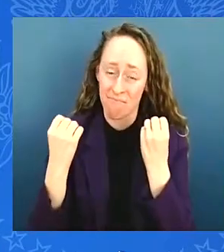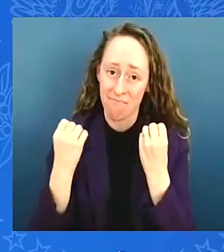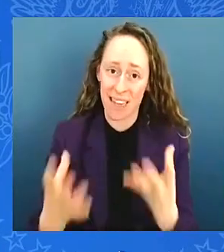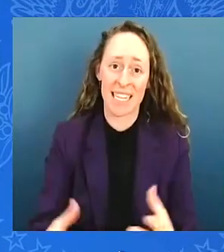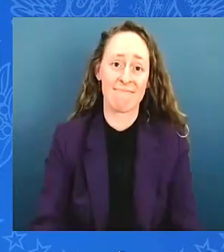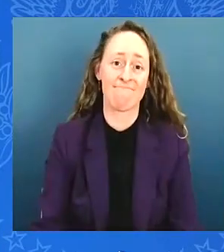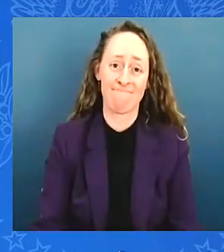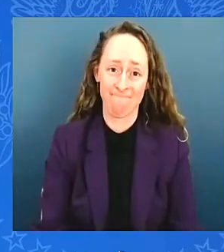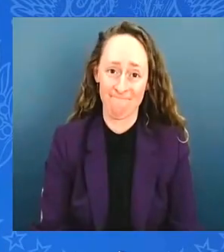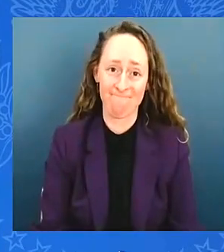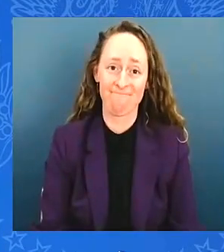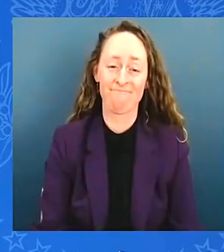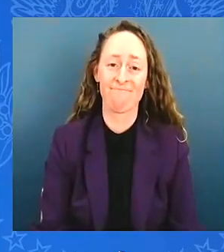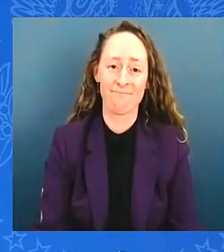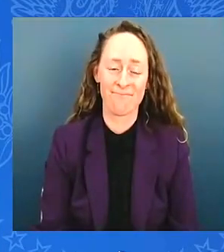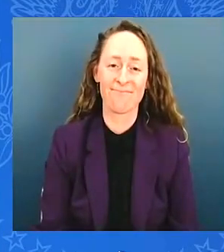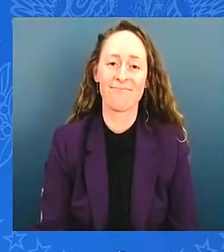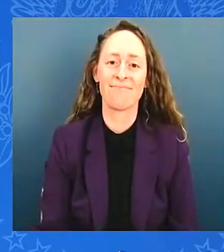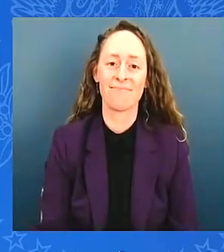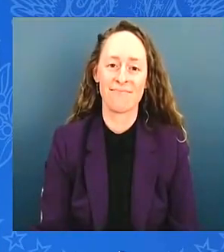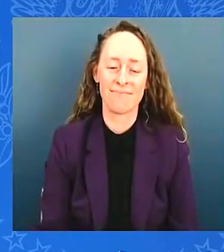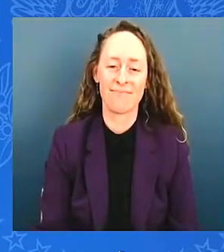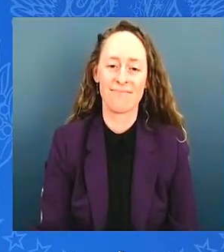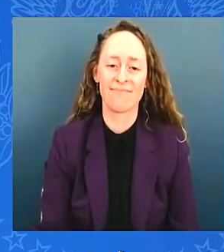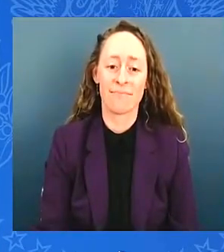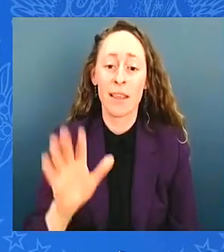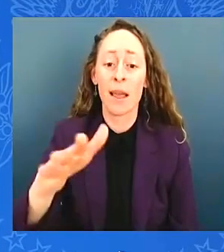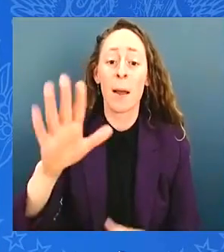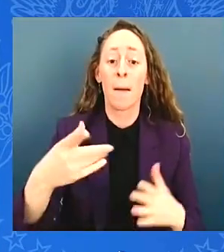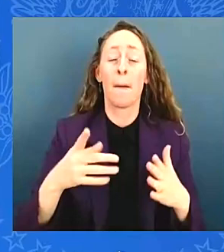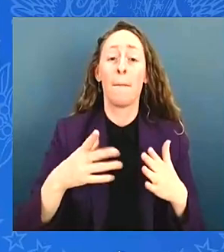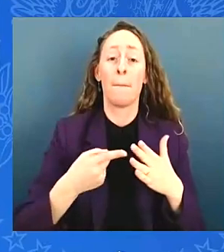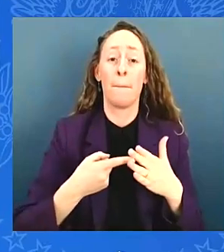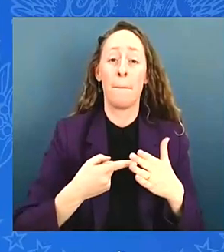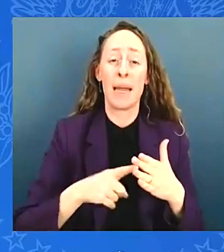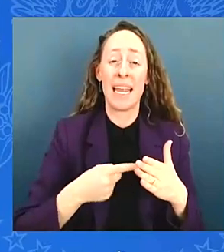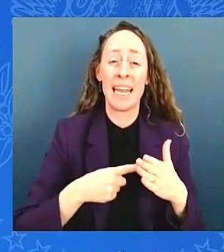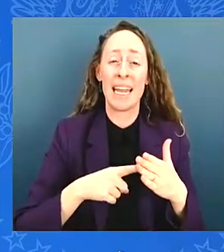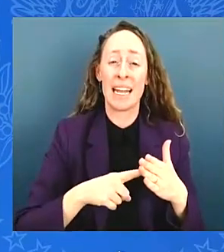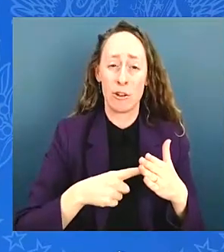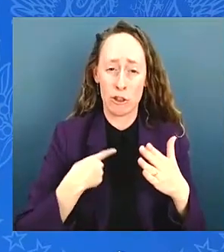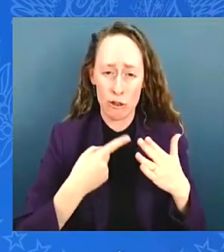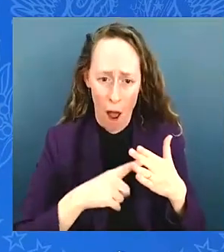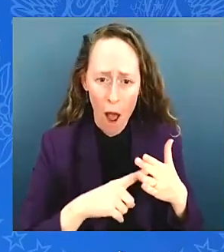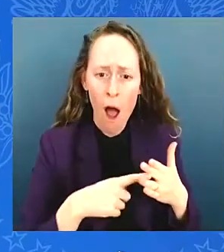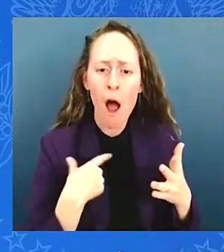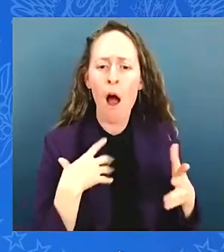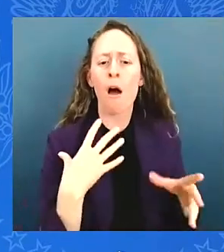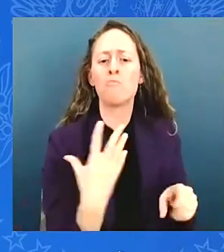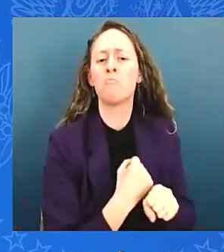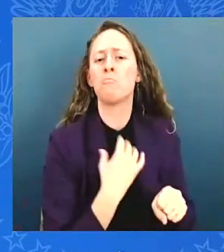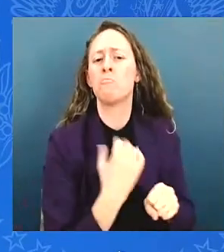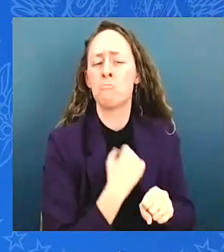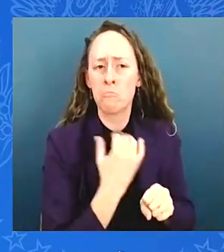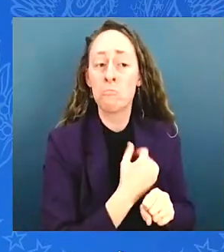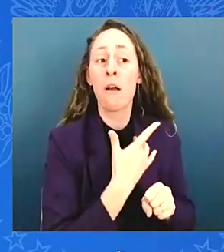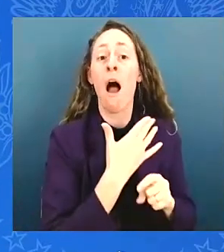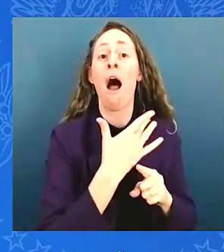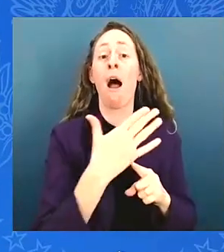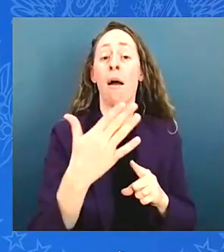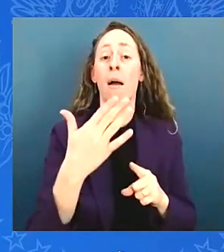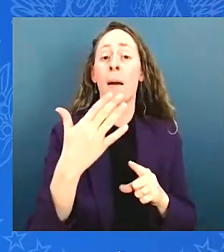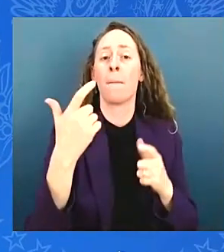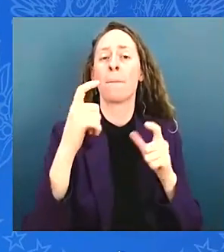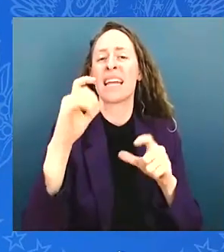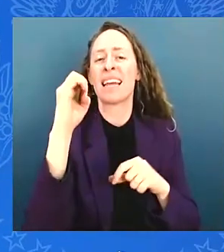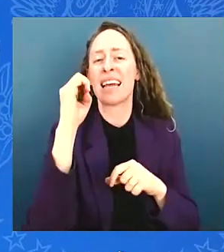From those early season tournaments all the way through to, the Big East tournaments and March Madness, we